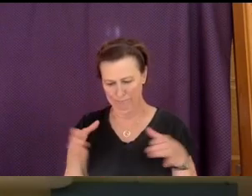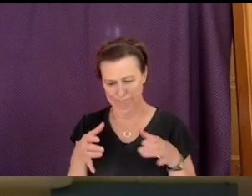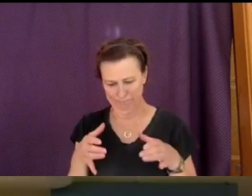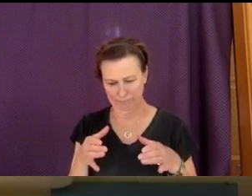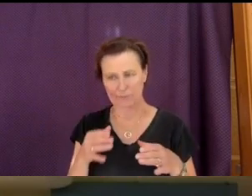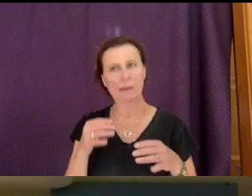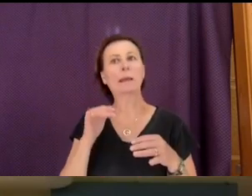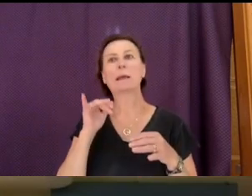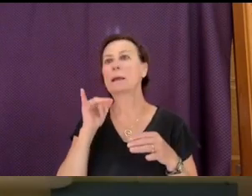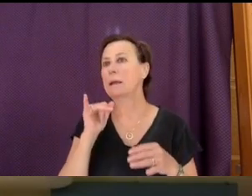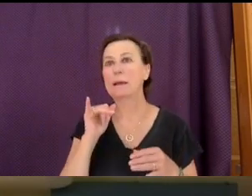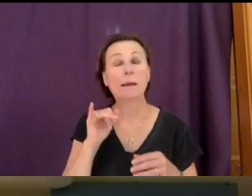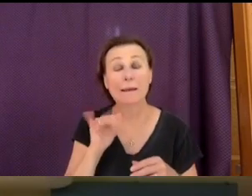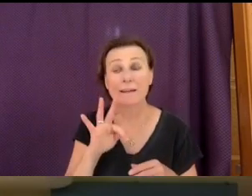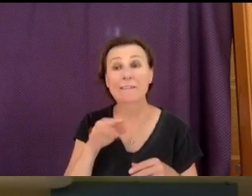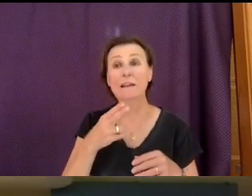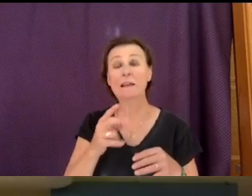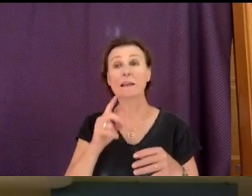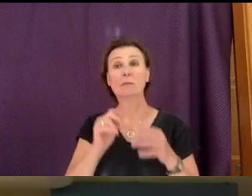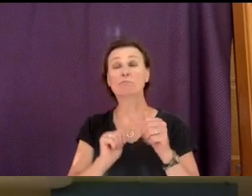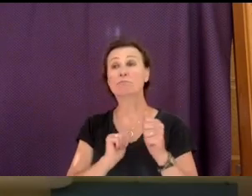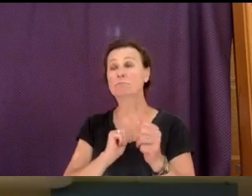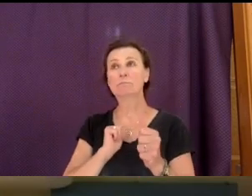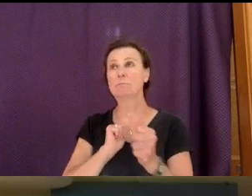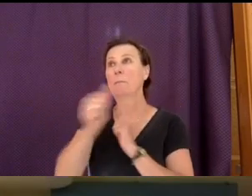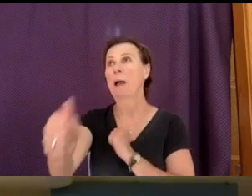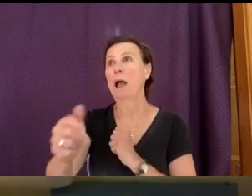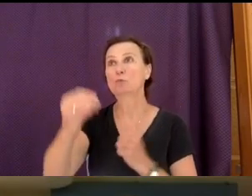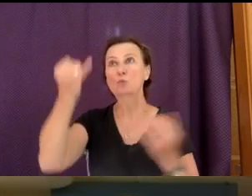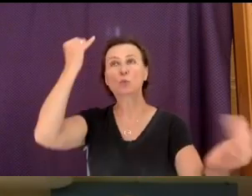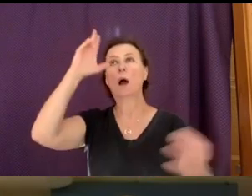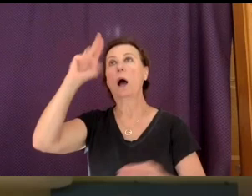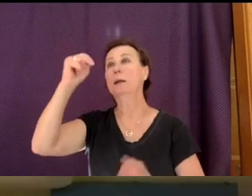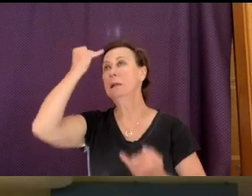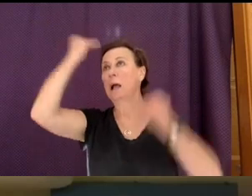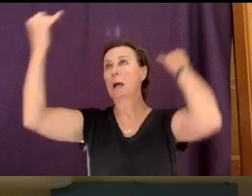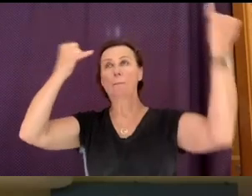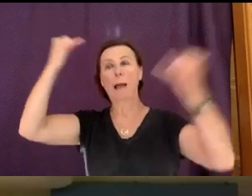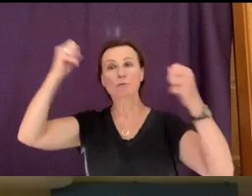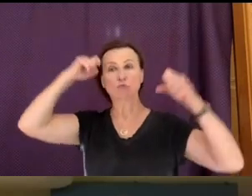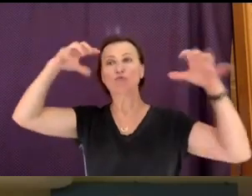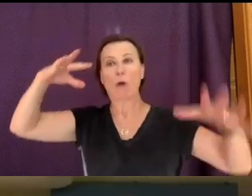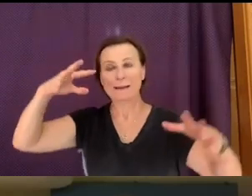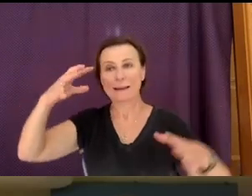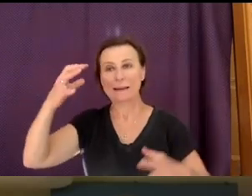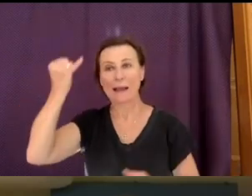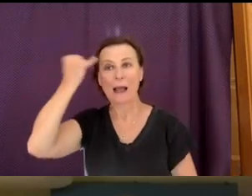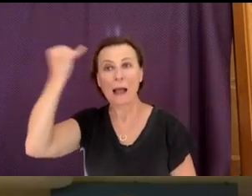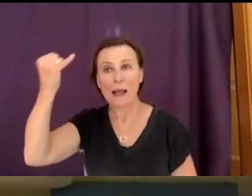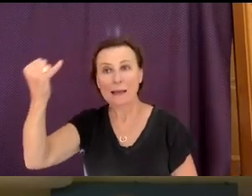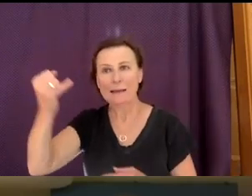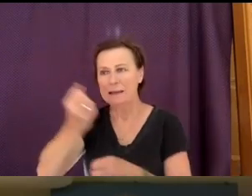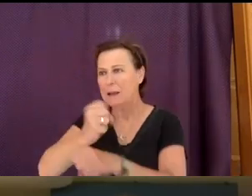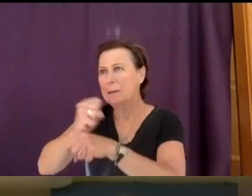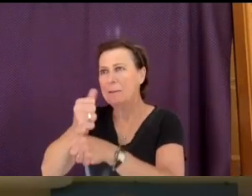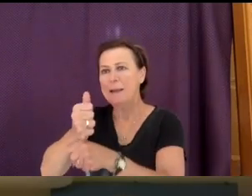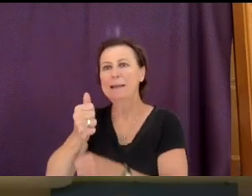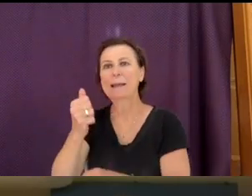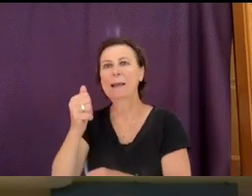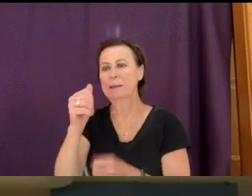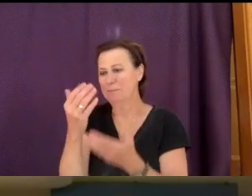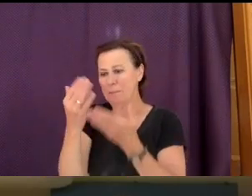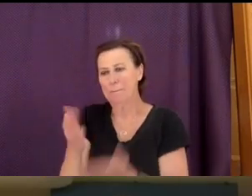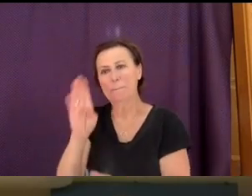some unimaginable and shocking act, create, perhaps, a being more beautiful than the human.